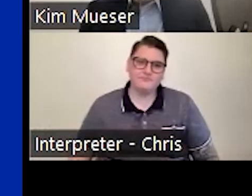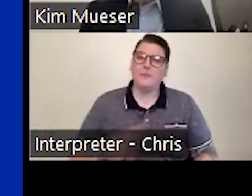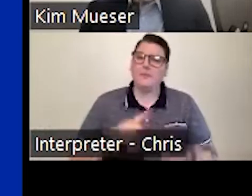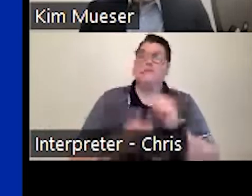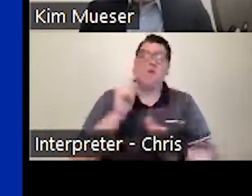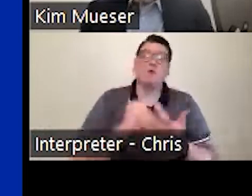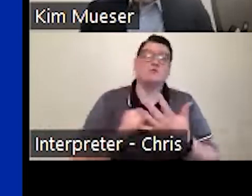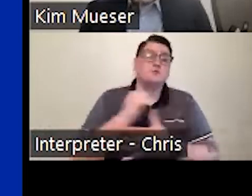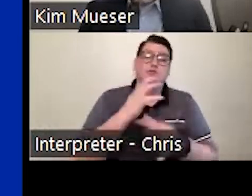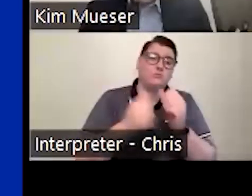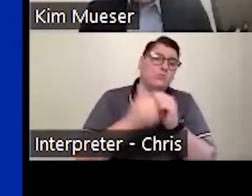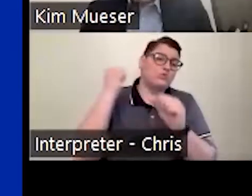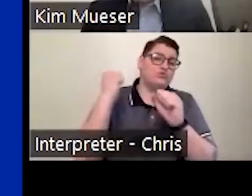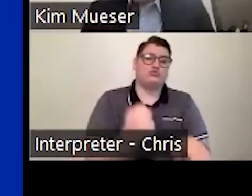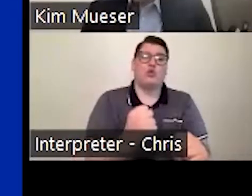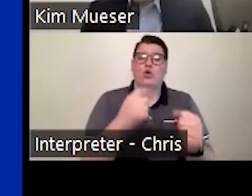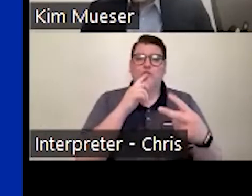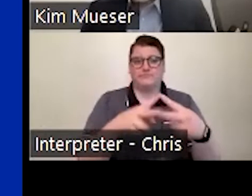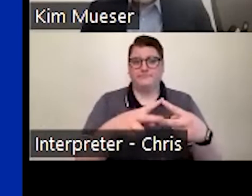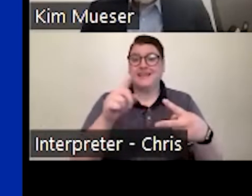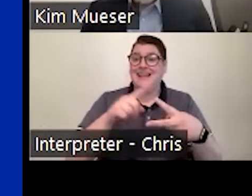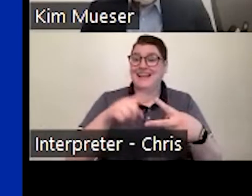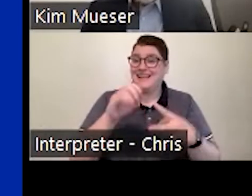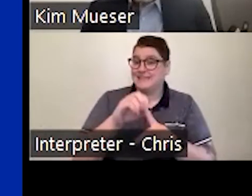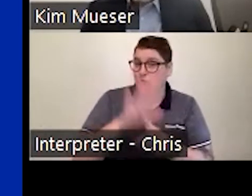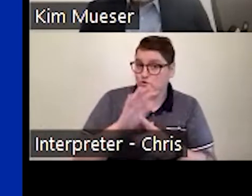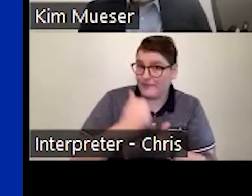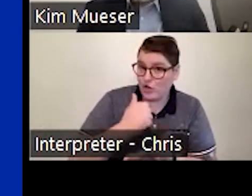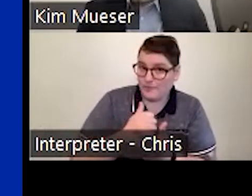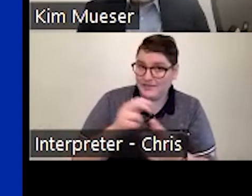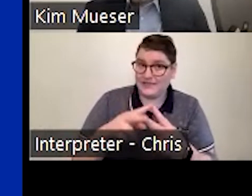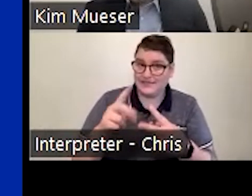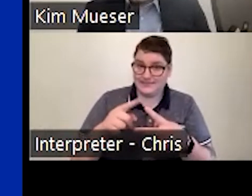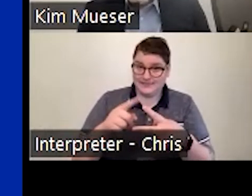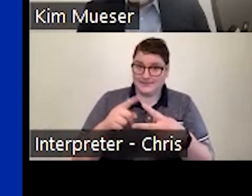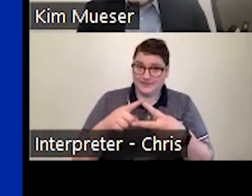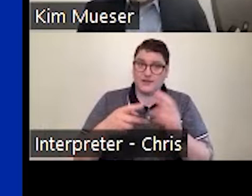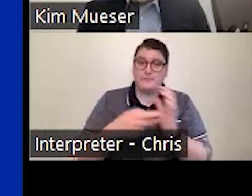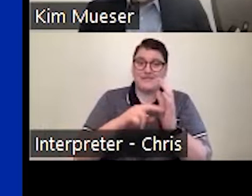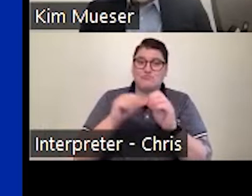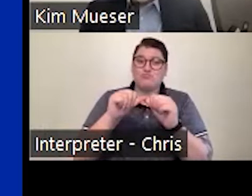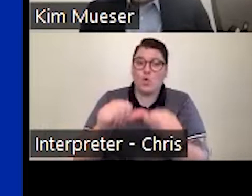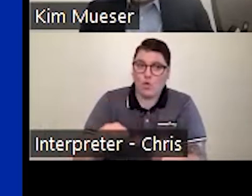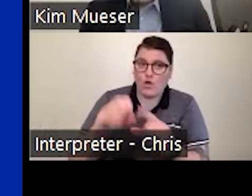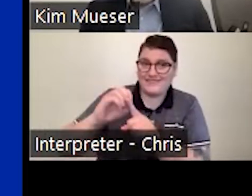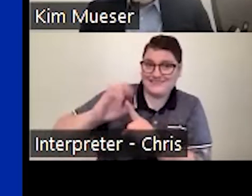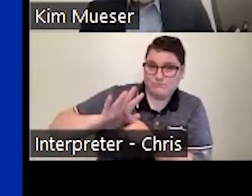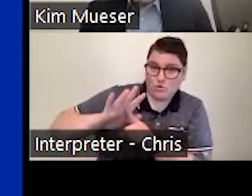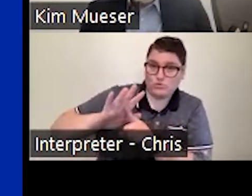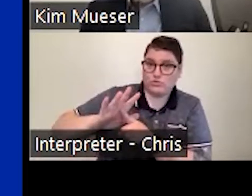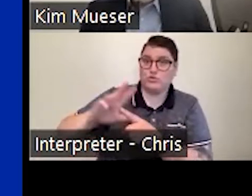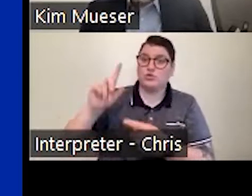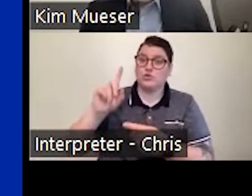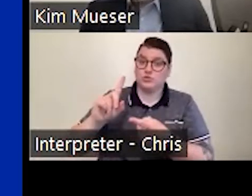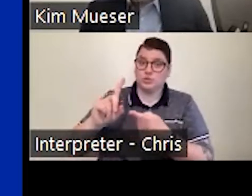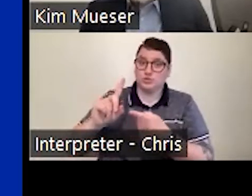have the strongest support. And those include exposure therapy, which refers to prolonged exposure to